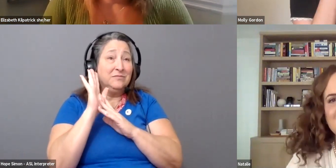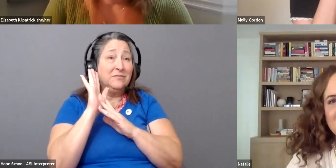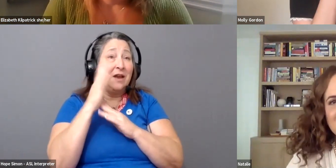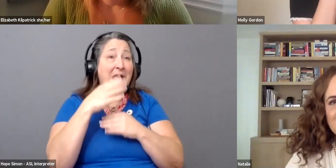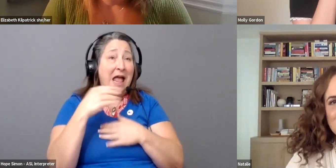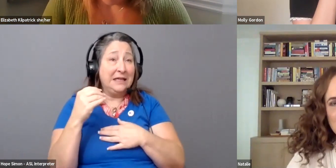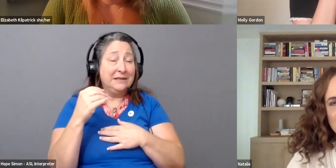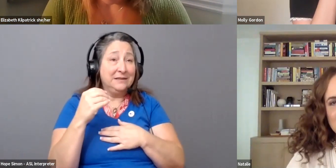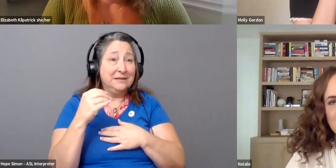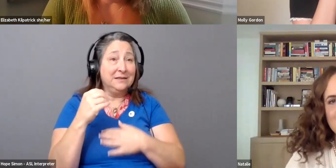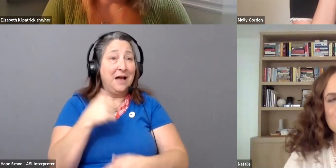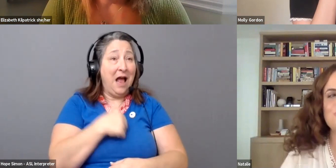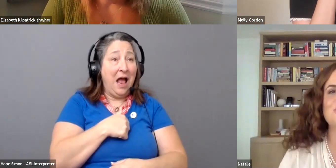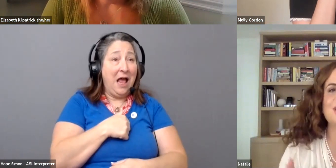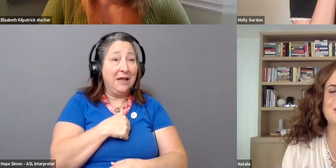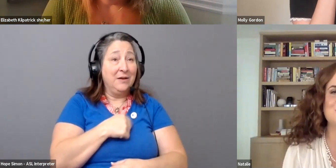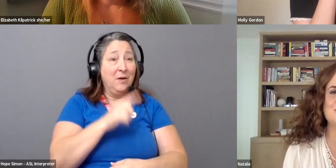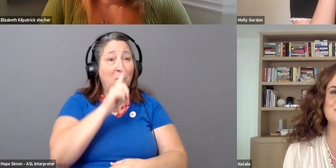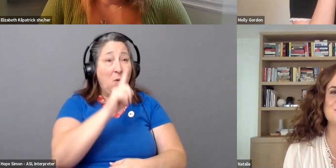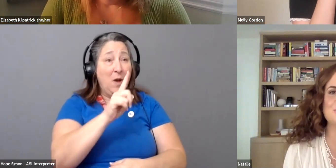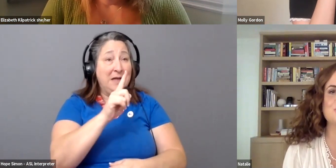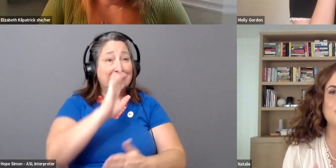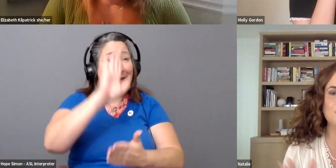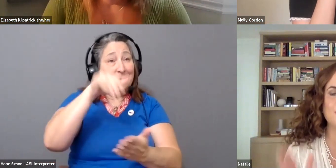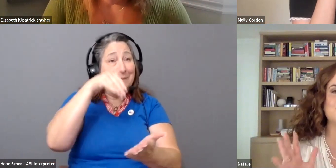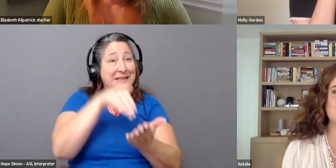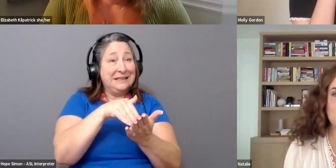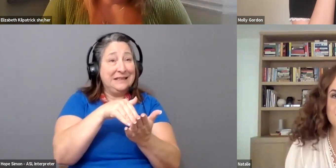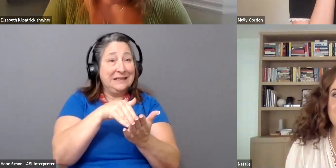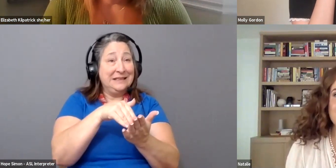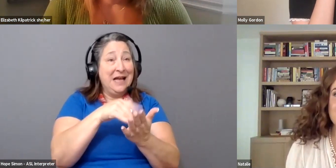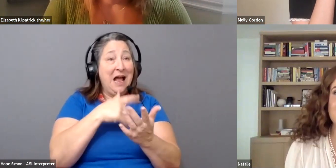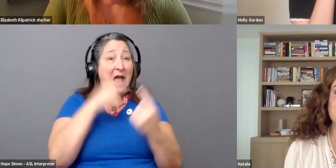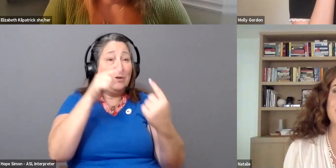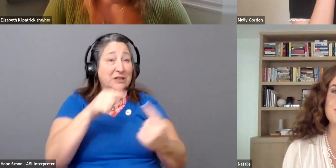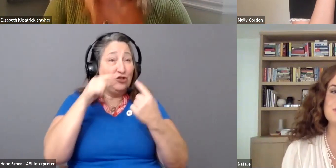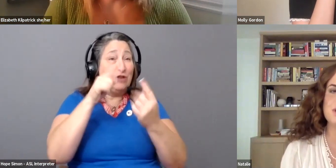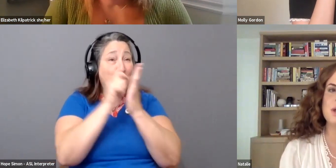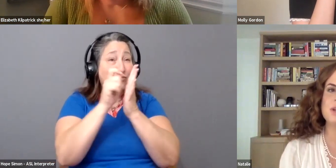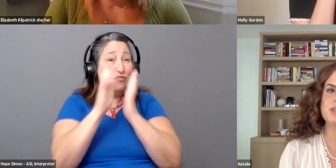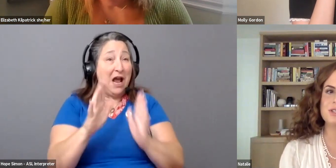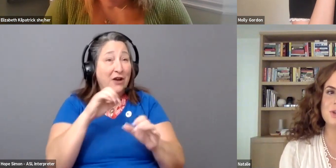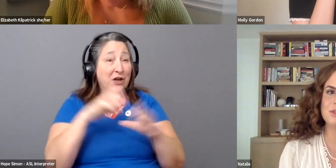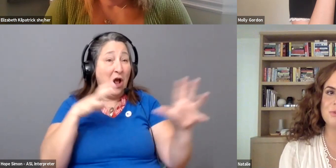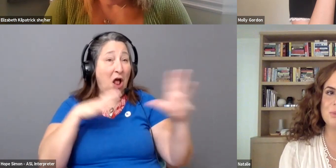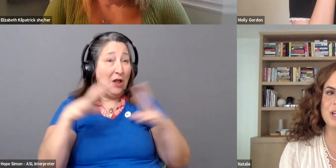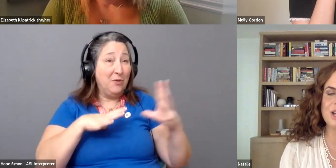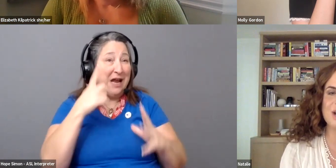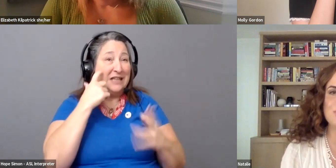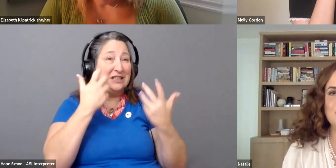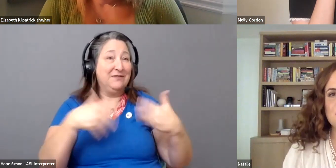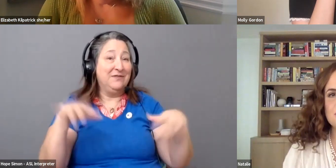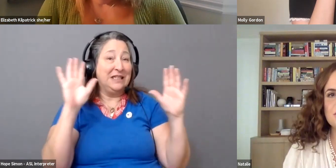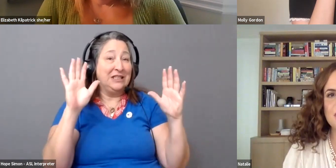And I was sort of in the midst of I was a struggling writer in Hollywood. Had just gone through a